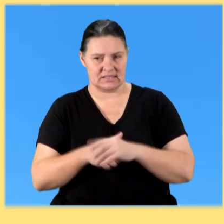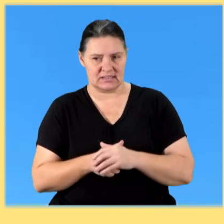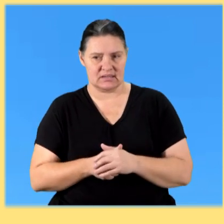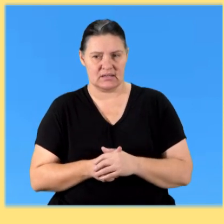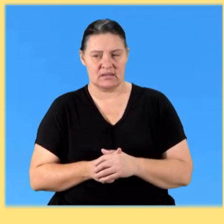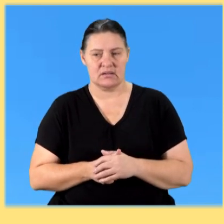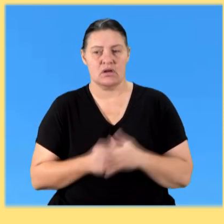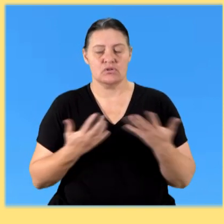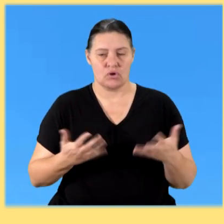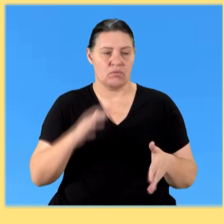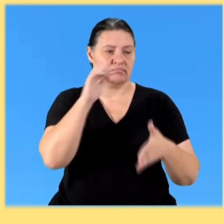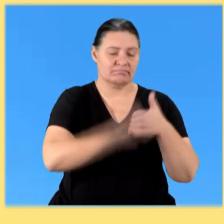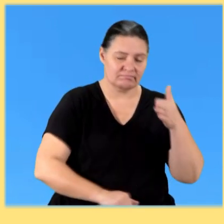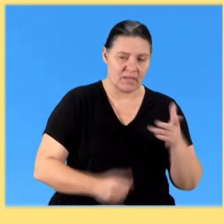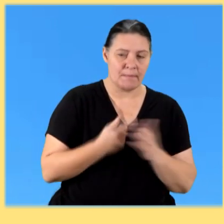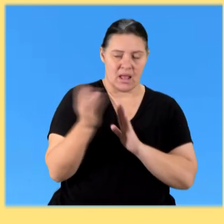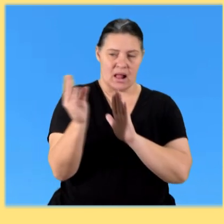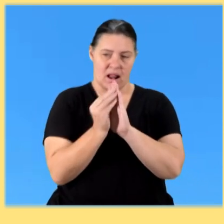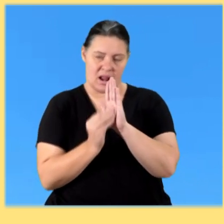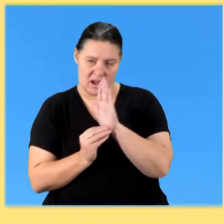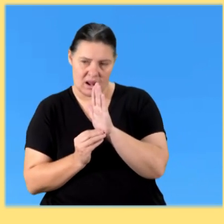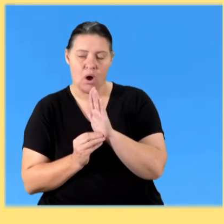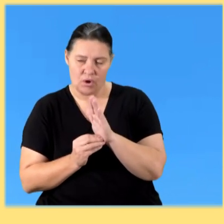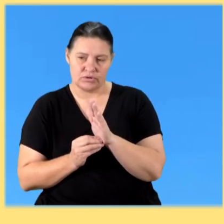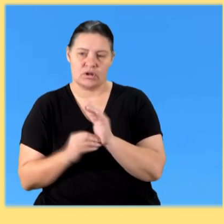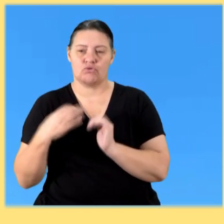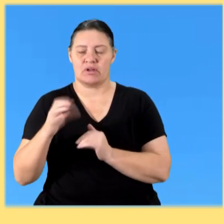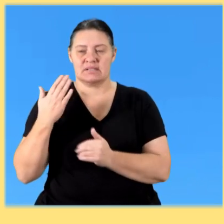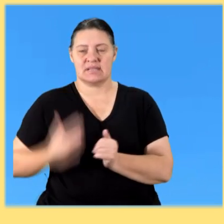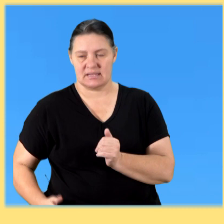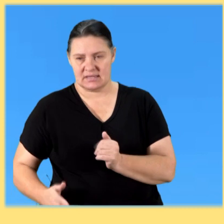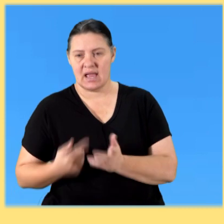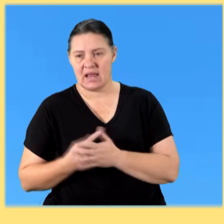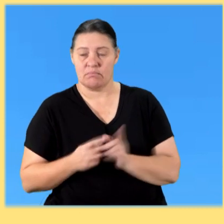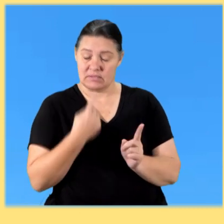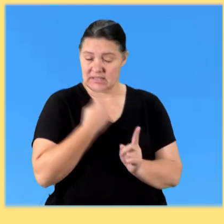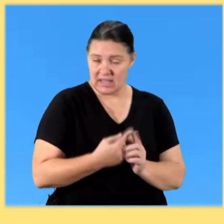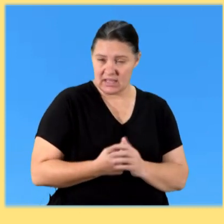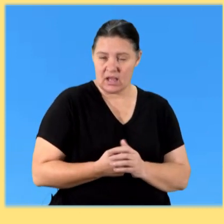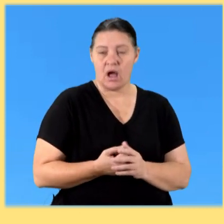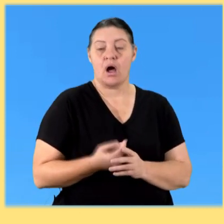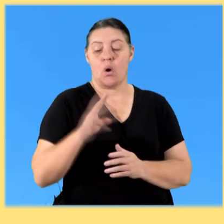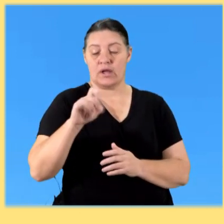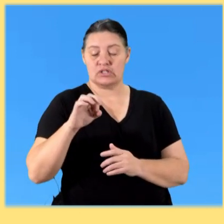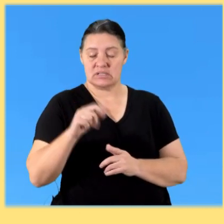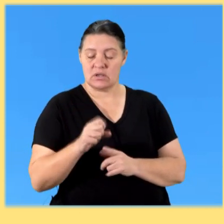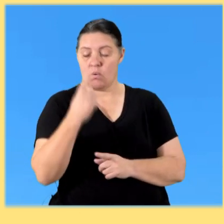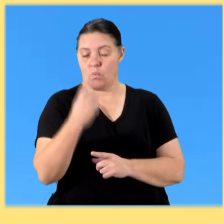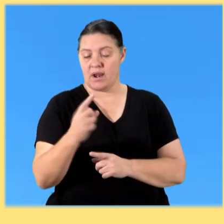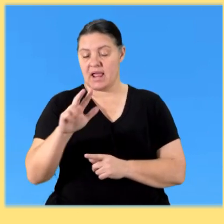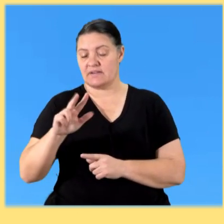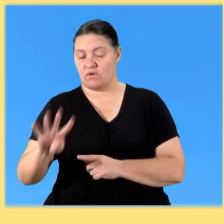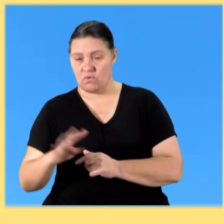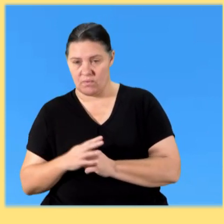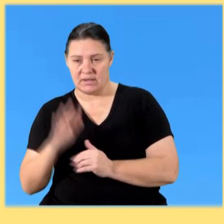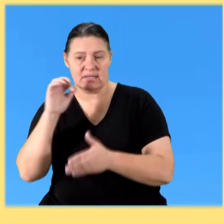276. So the deduction, I will record it on the credit side, and then I will say wages